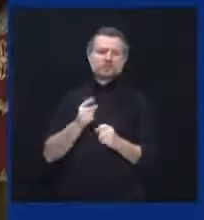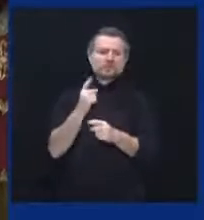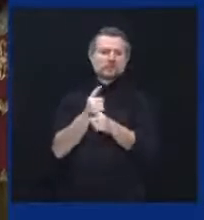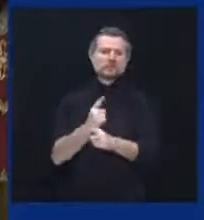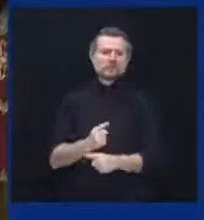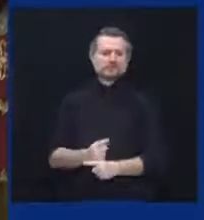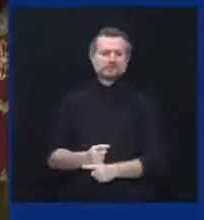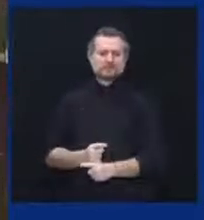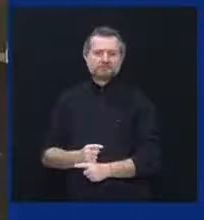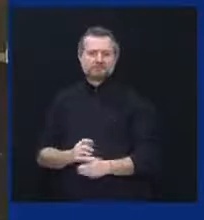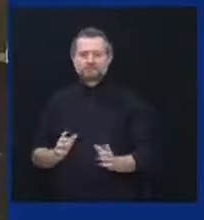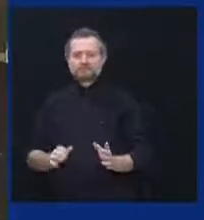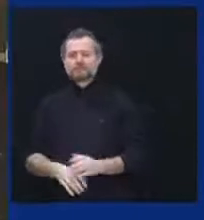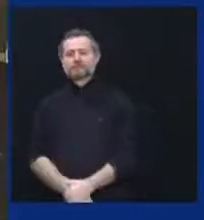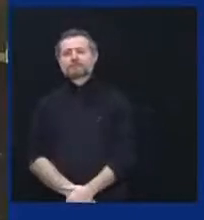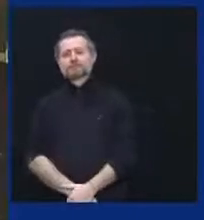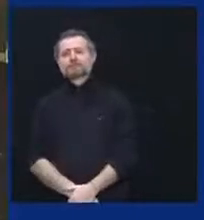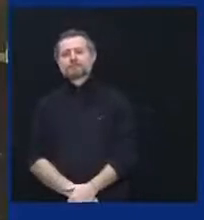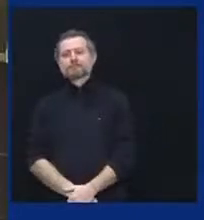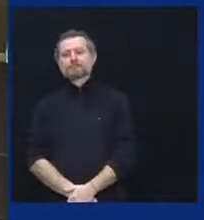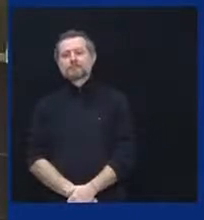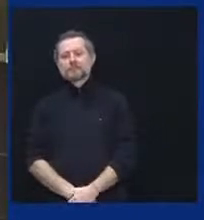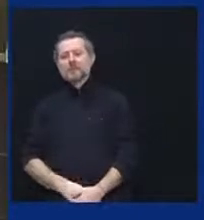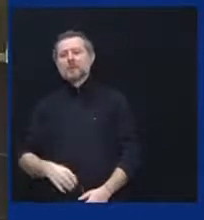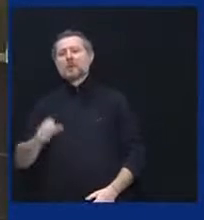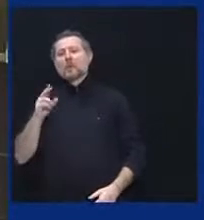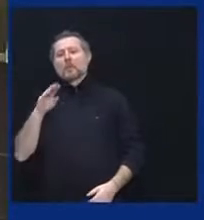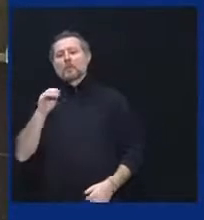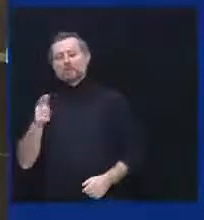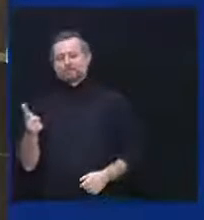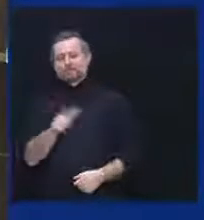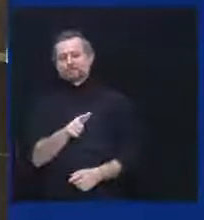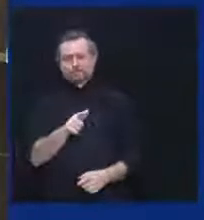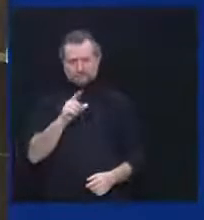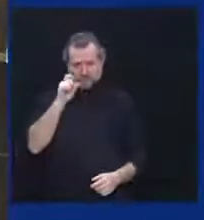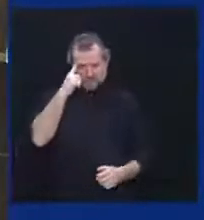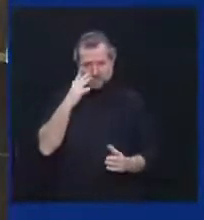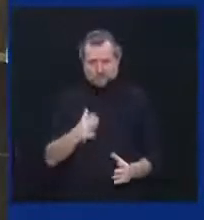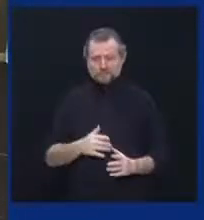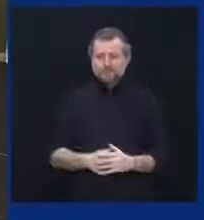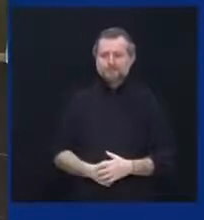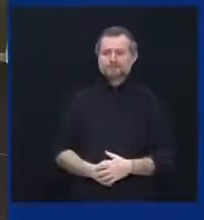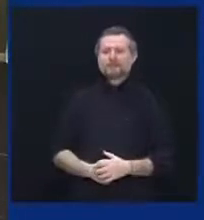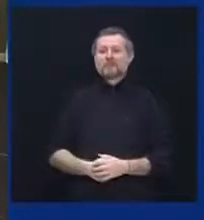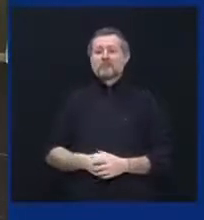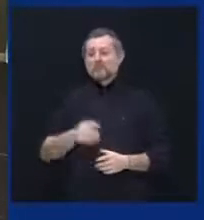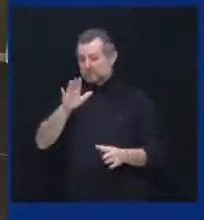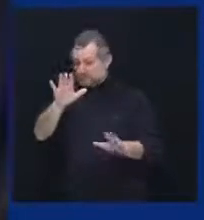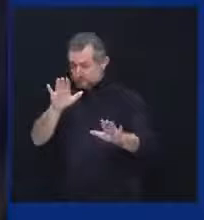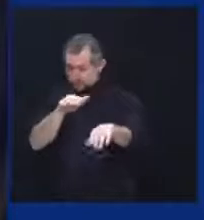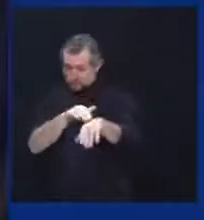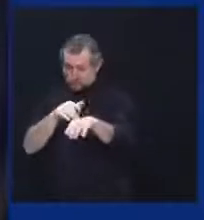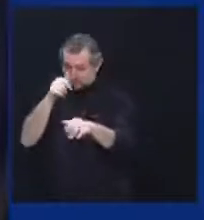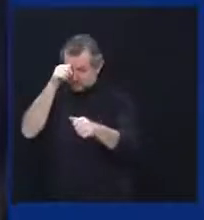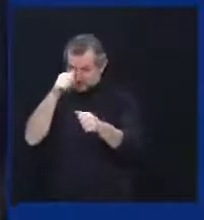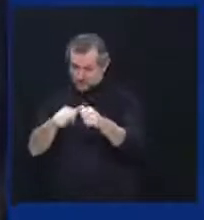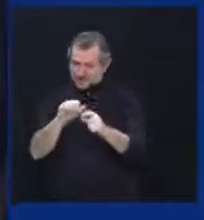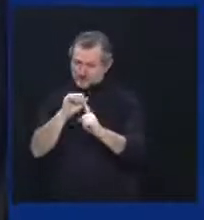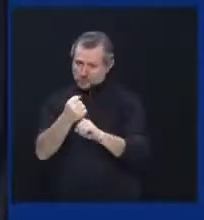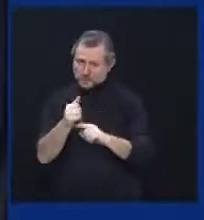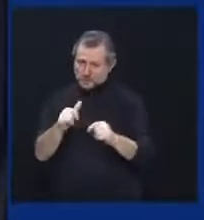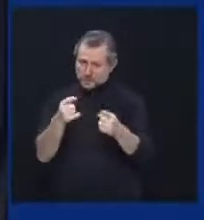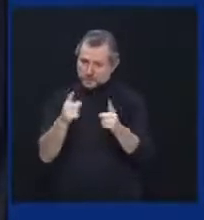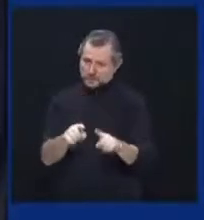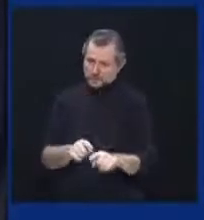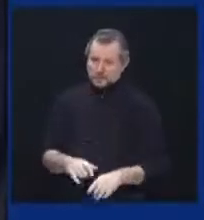Thank you. Yeah, if I just also remember the context here. The